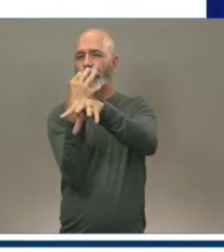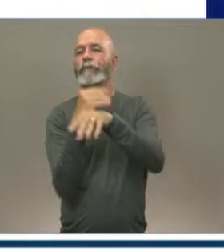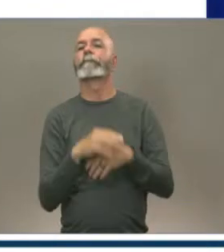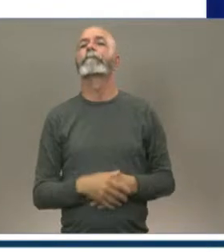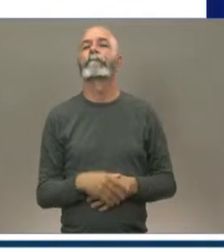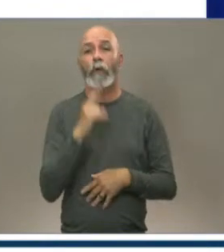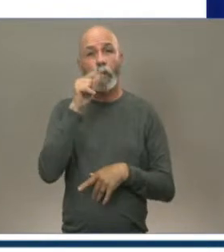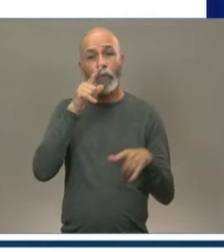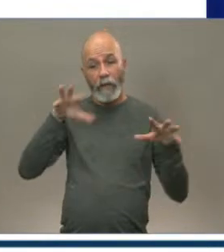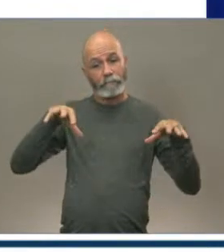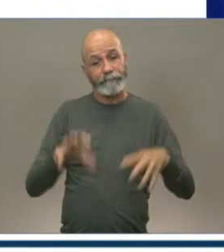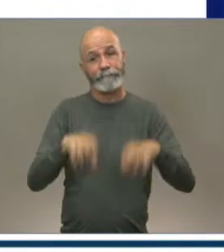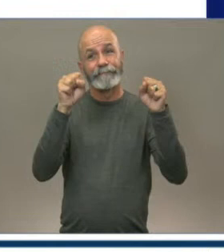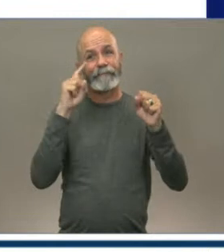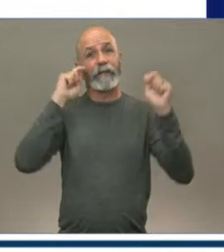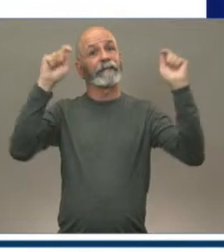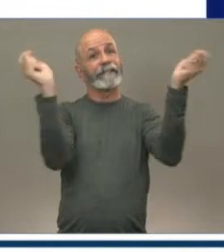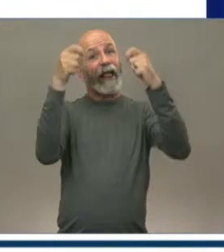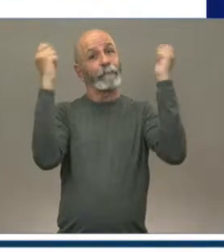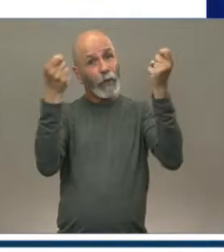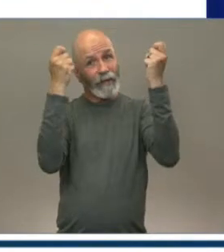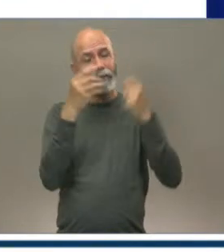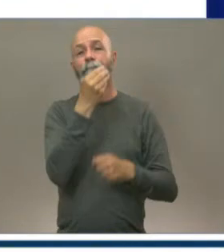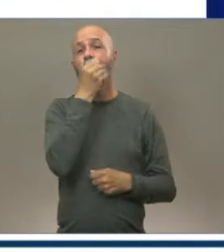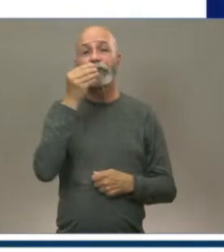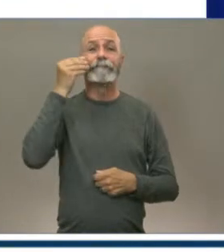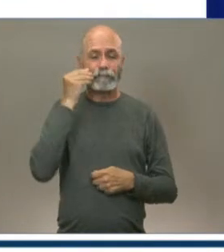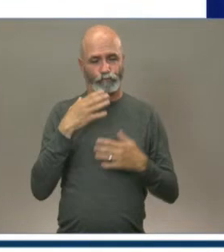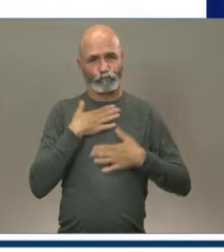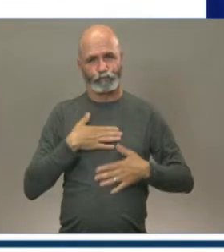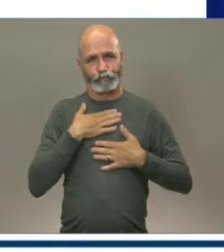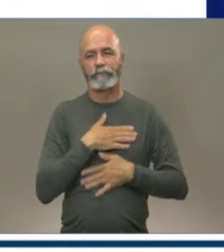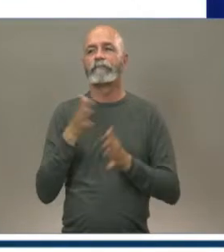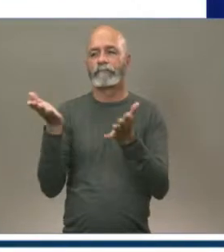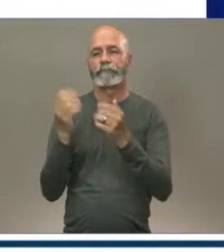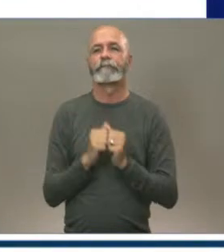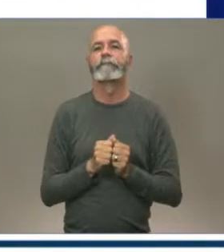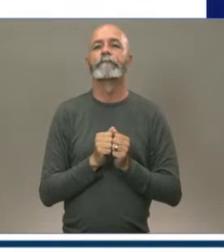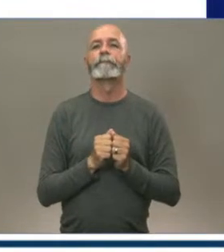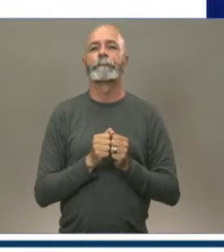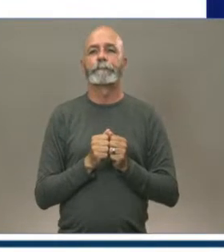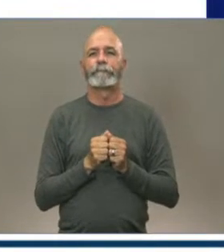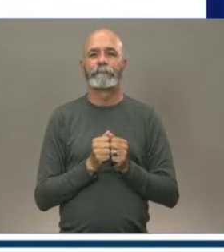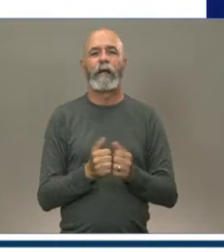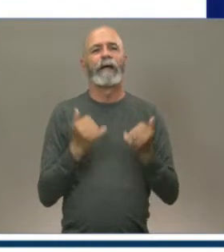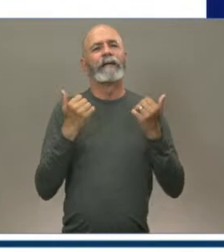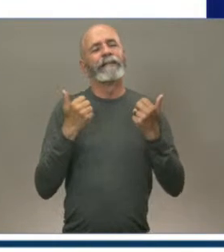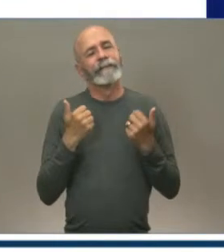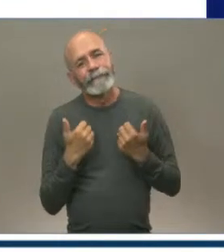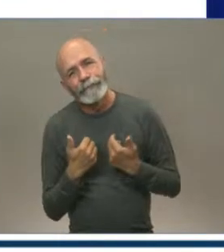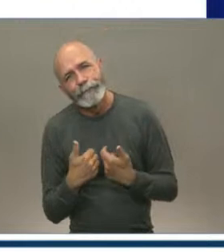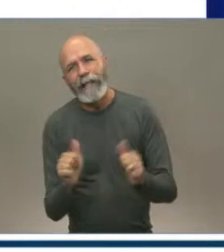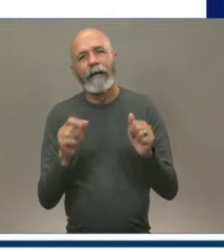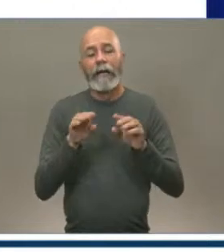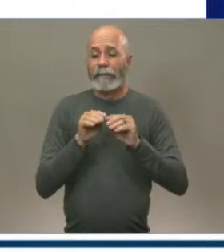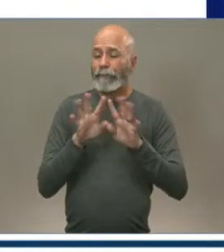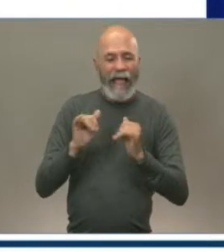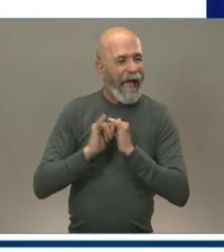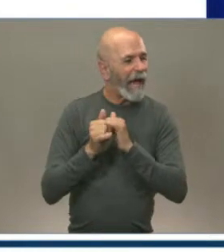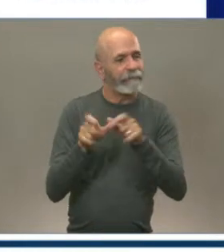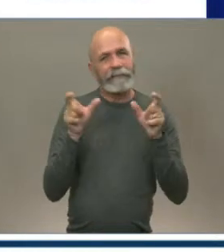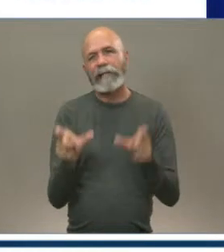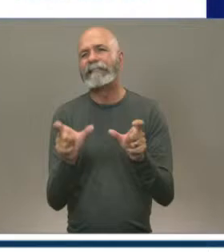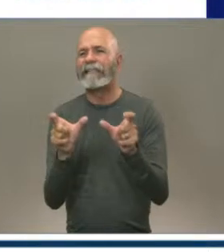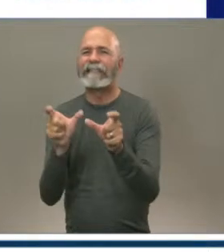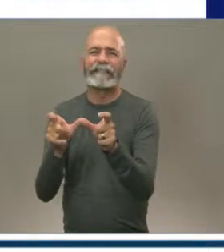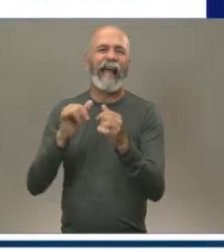celebrated Ramadan. As we limit our movement, we need to continue to stop the spread. And that means if you have symptoms, you need to stay